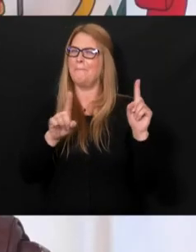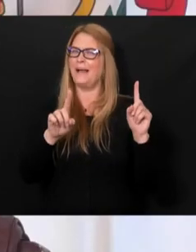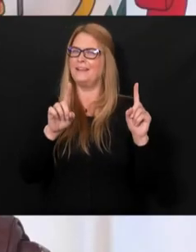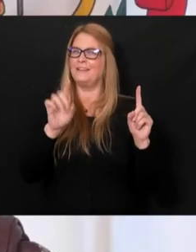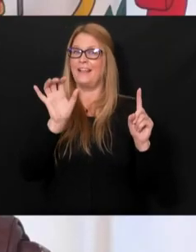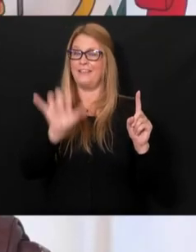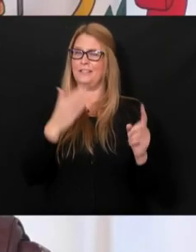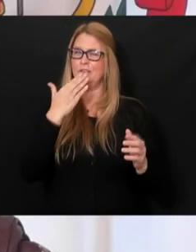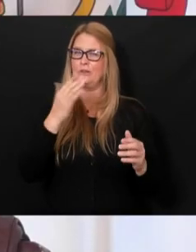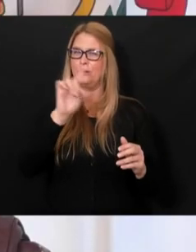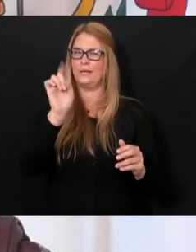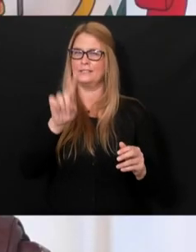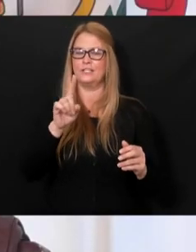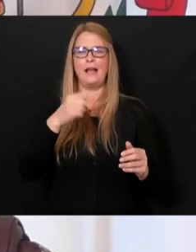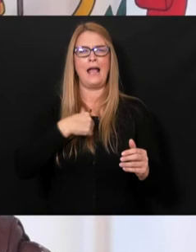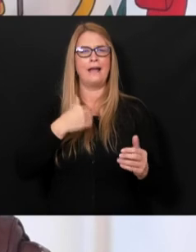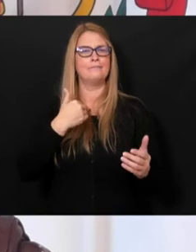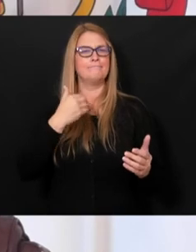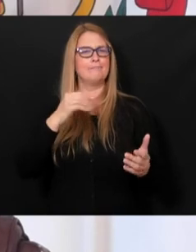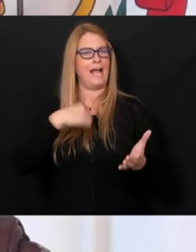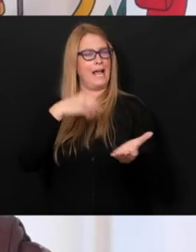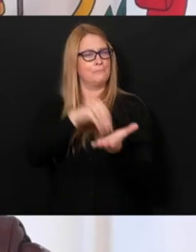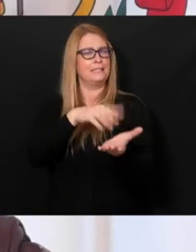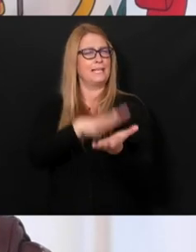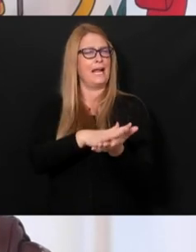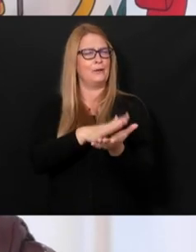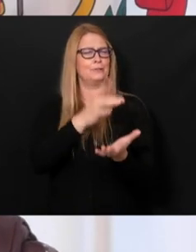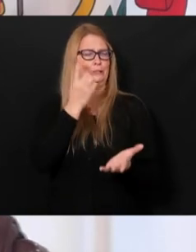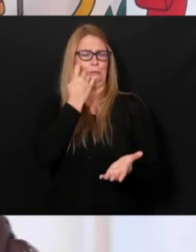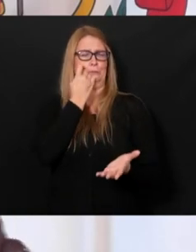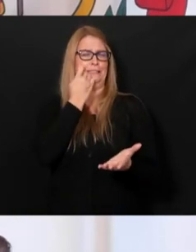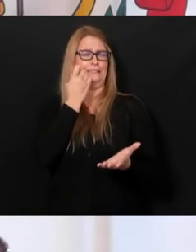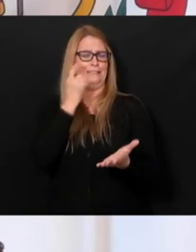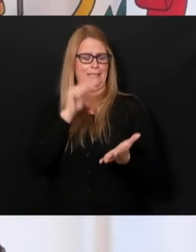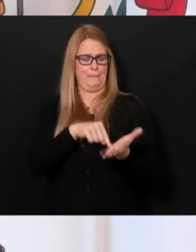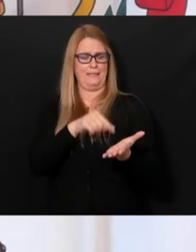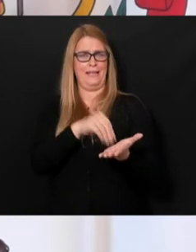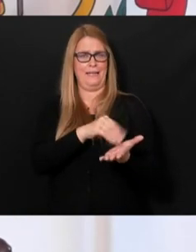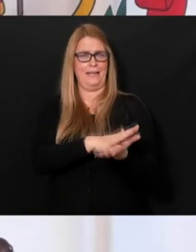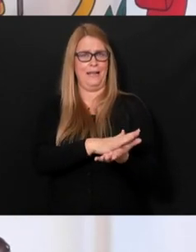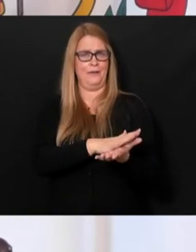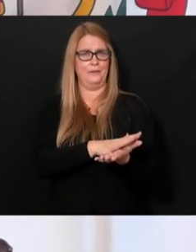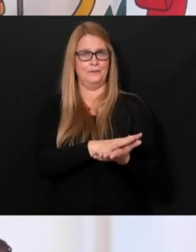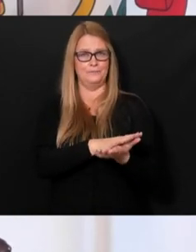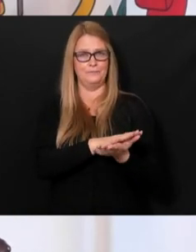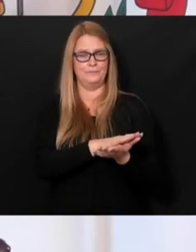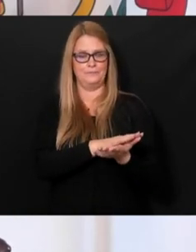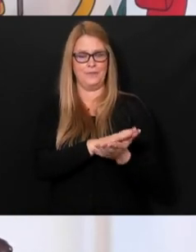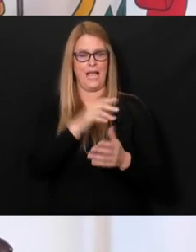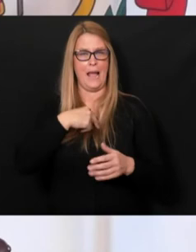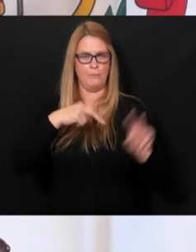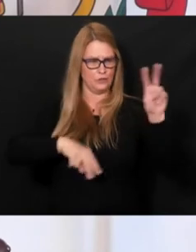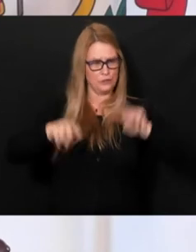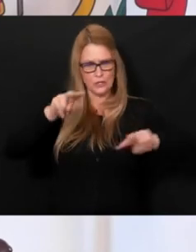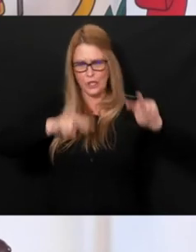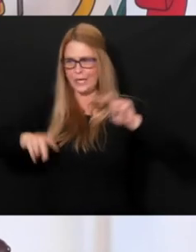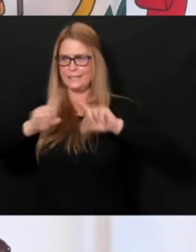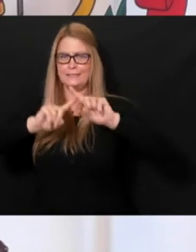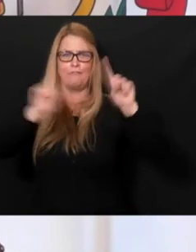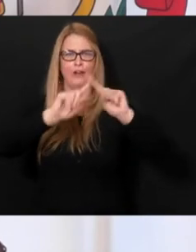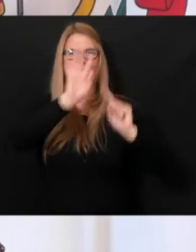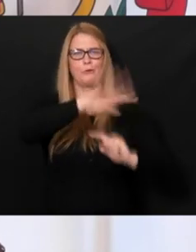get this, and I just wrote this down just a second ago from the standpoint of I was just looking at all the graphs and looking at